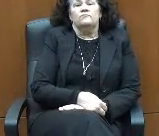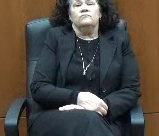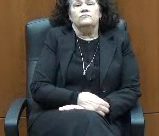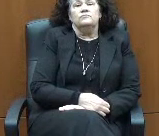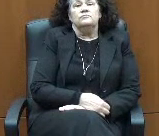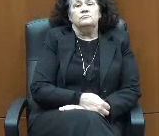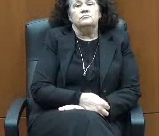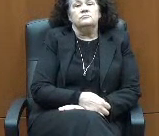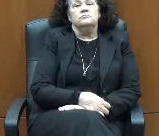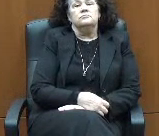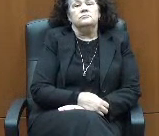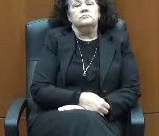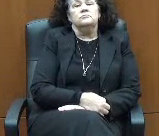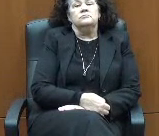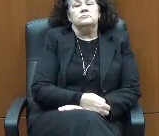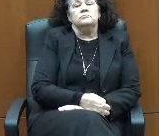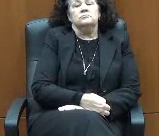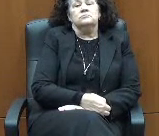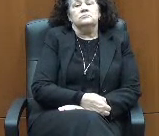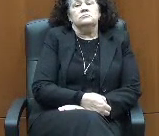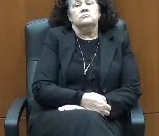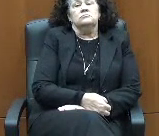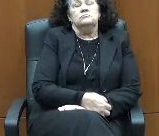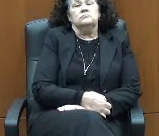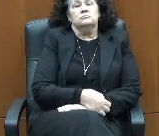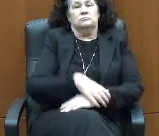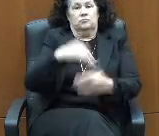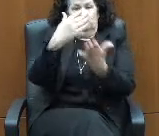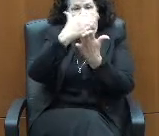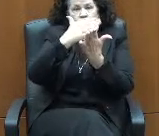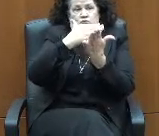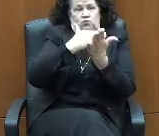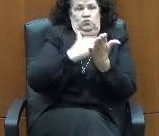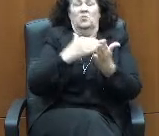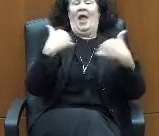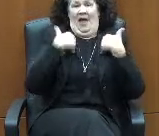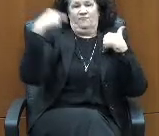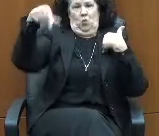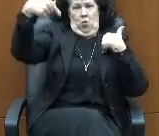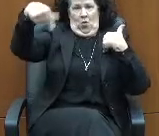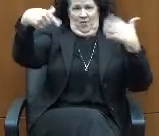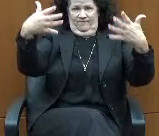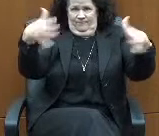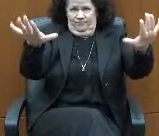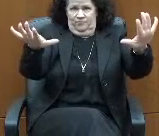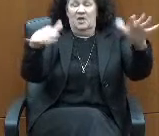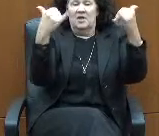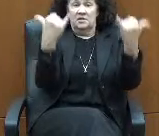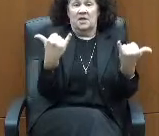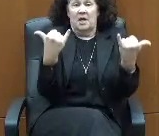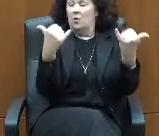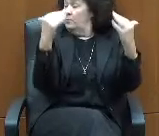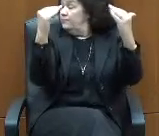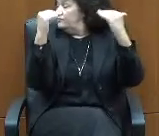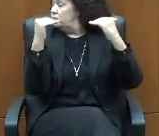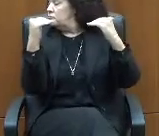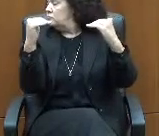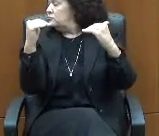Rock? Mr. Rock is present. Ms. Boche? Here. Ms. Boche is present. We have a quorum. Thank you. Next item,